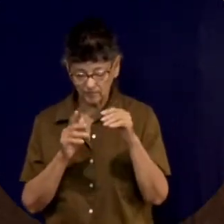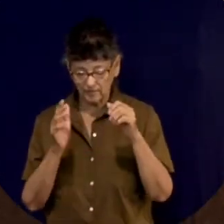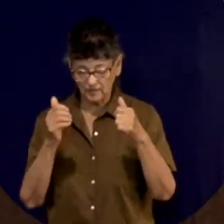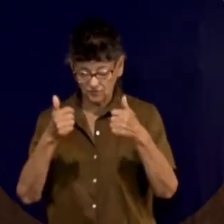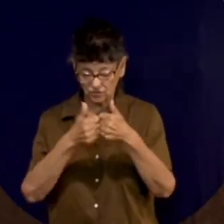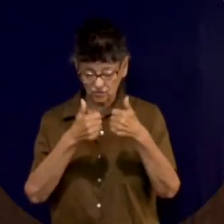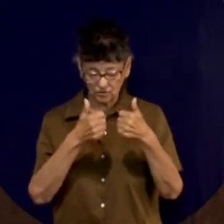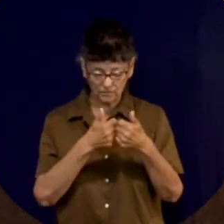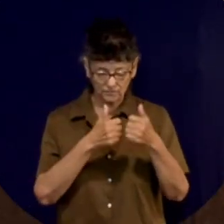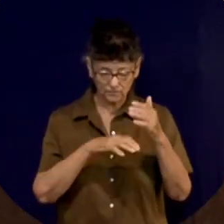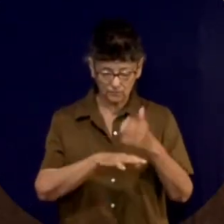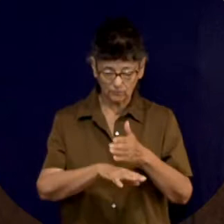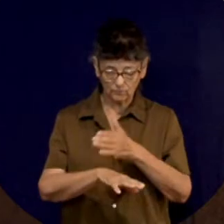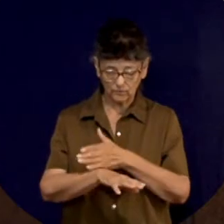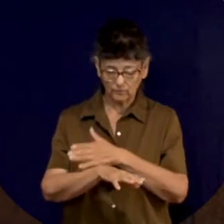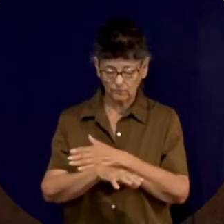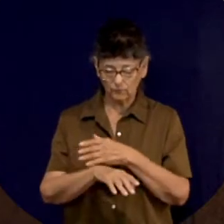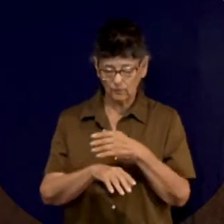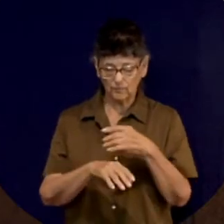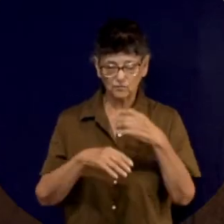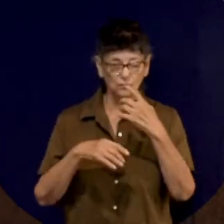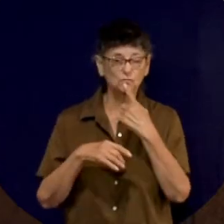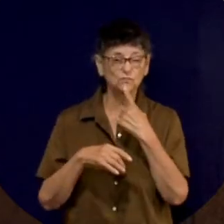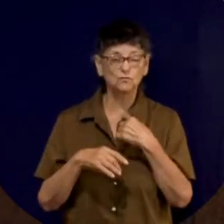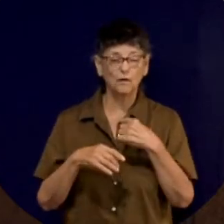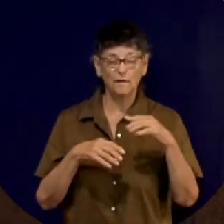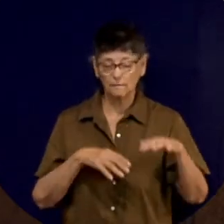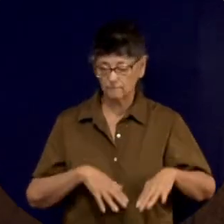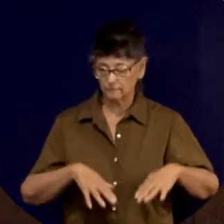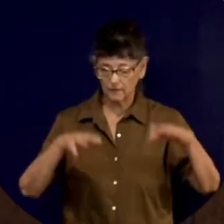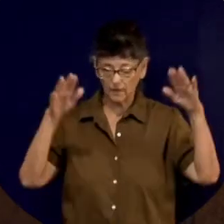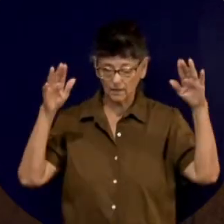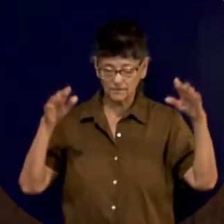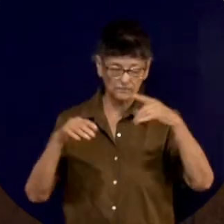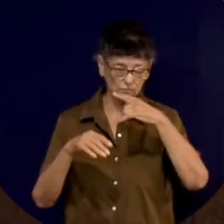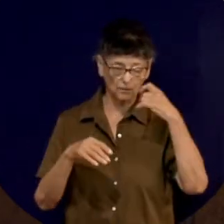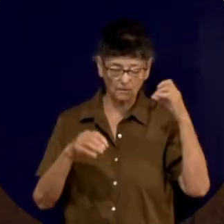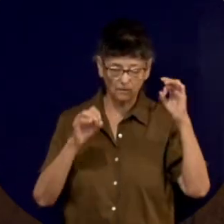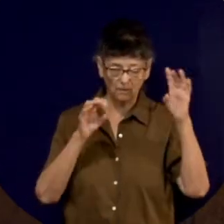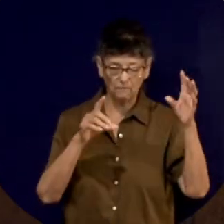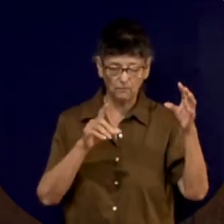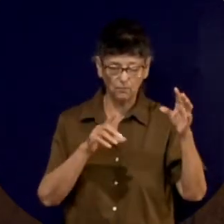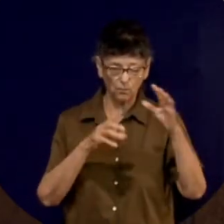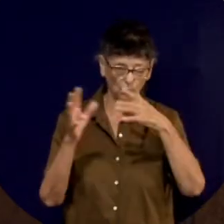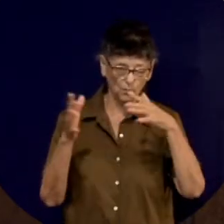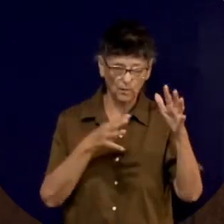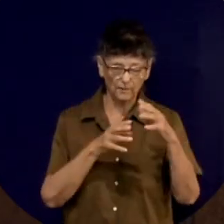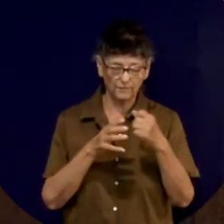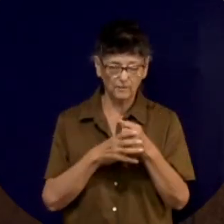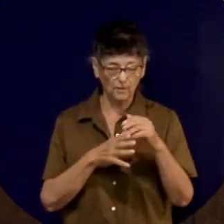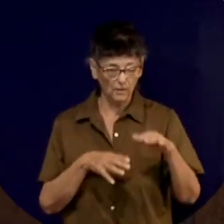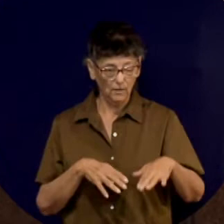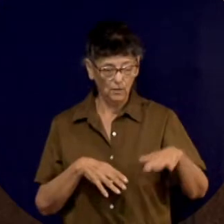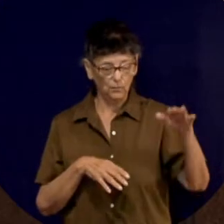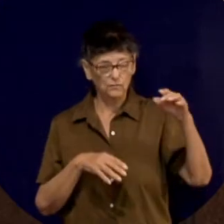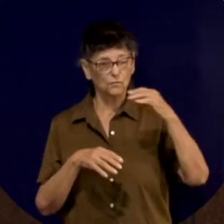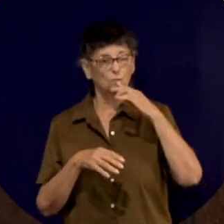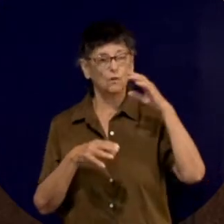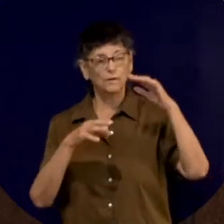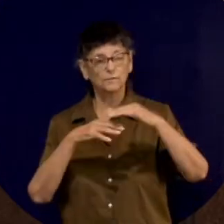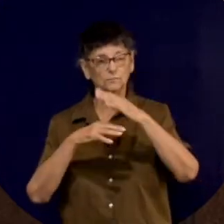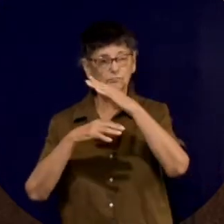facing or recovering from droughts or floods, from violent weather or rising sea